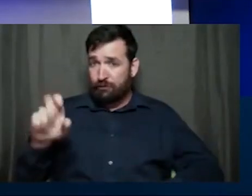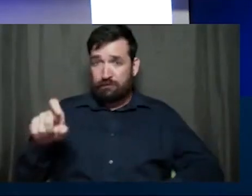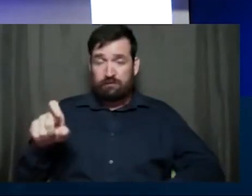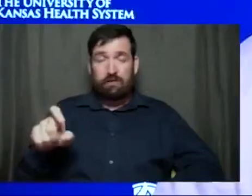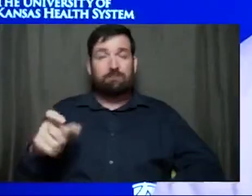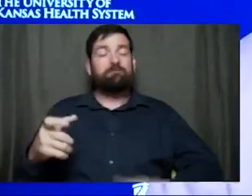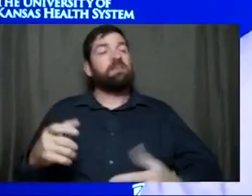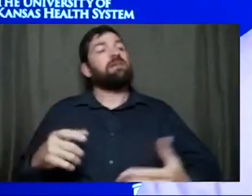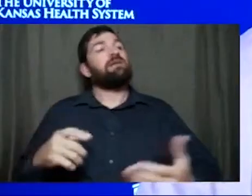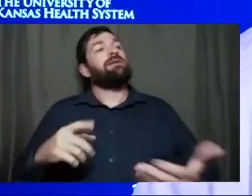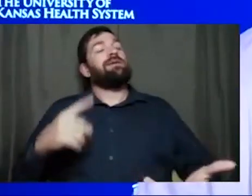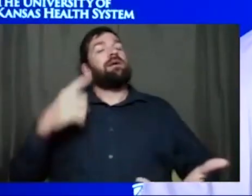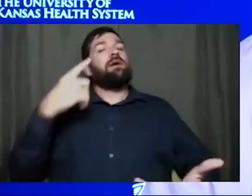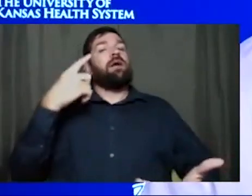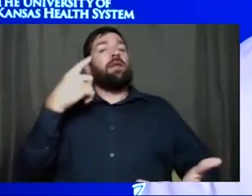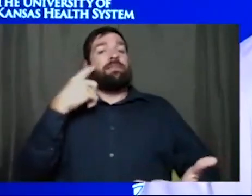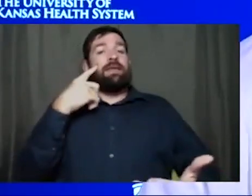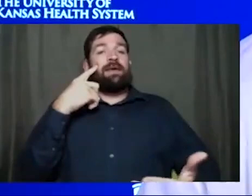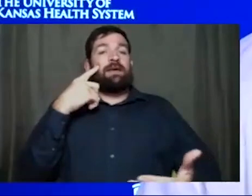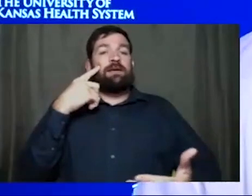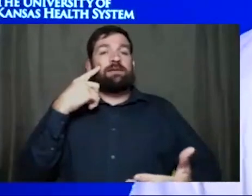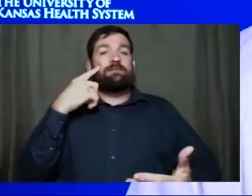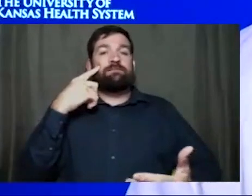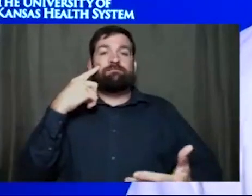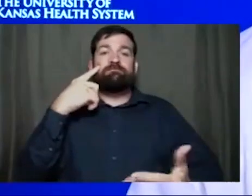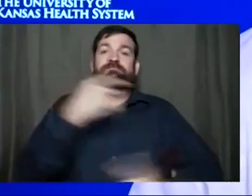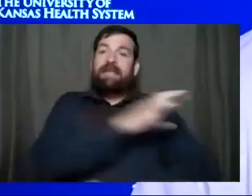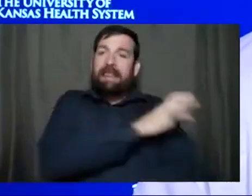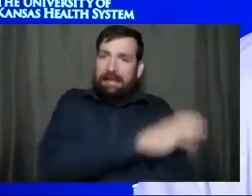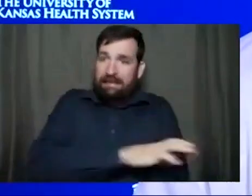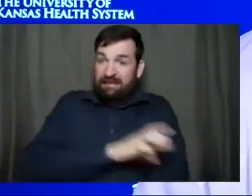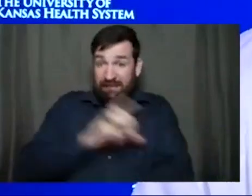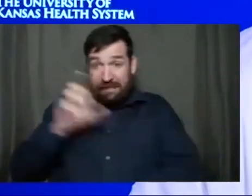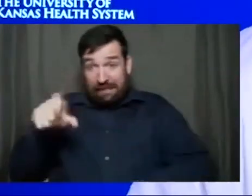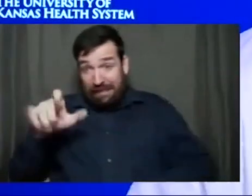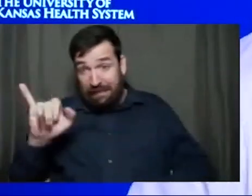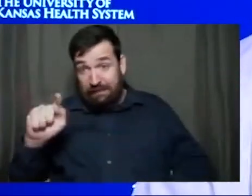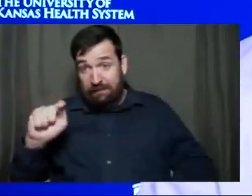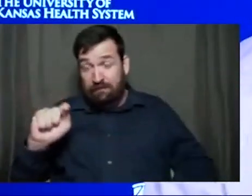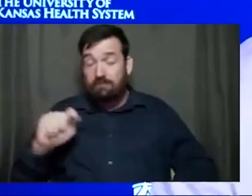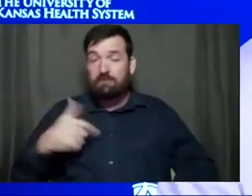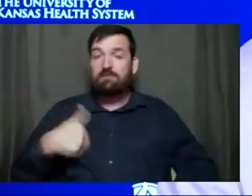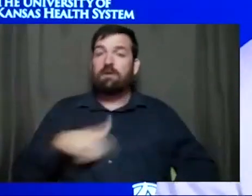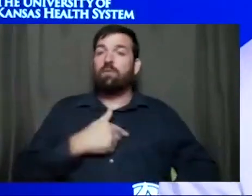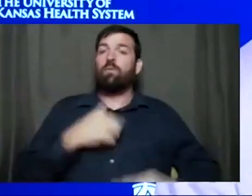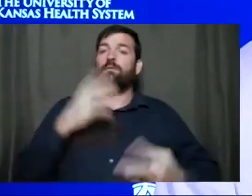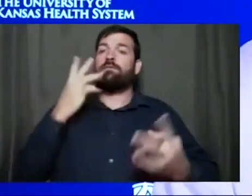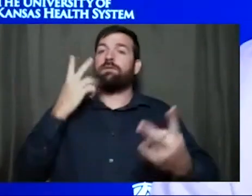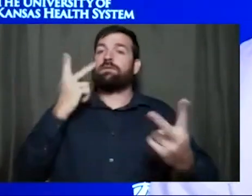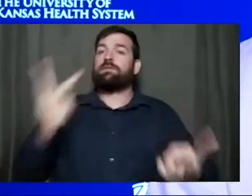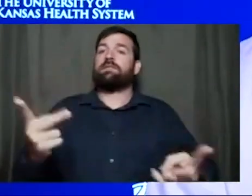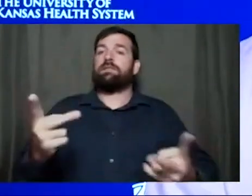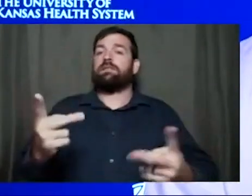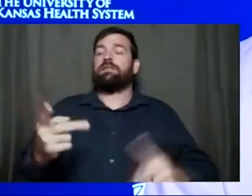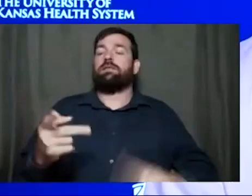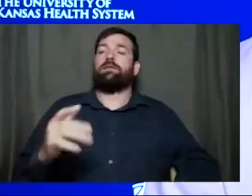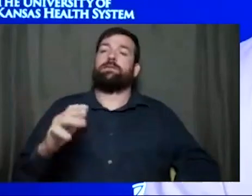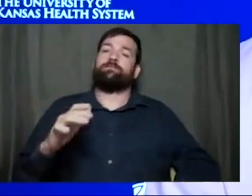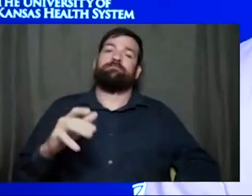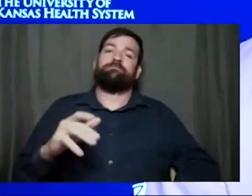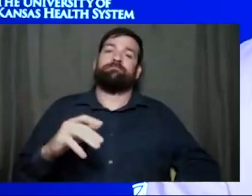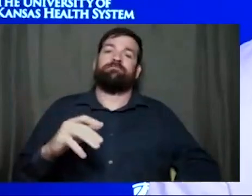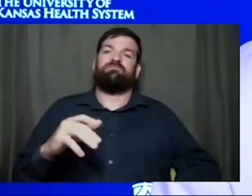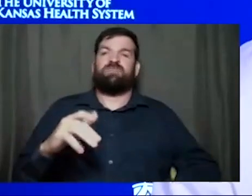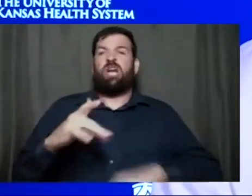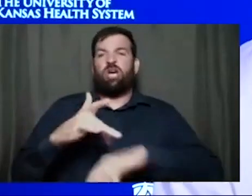think clinically there are questions there. Do I need it? And what we have seen from this very early